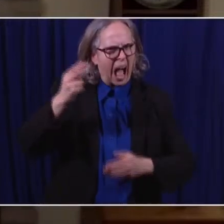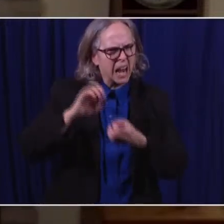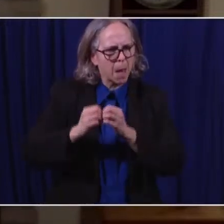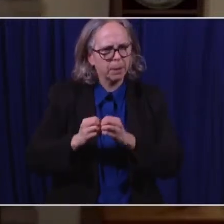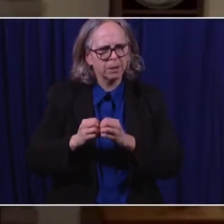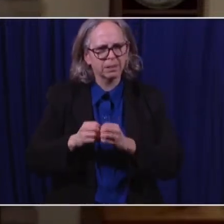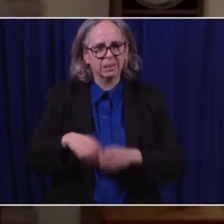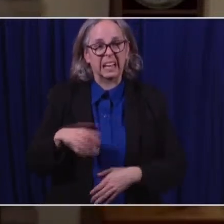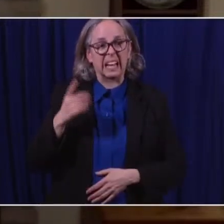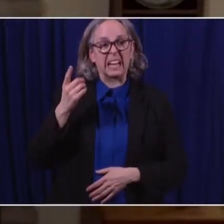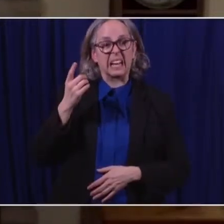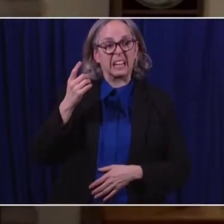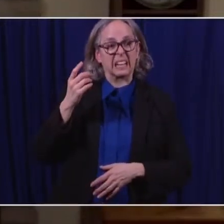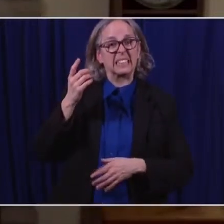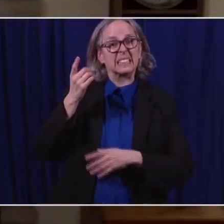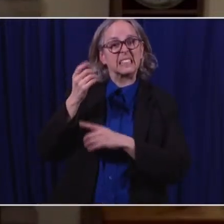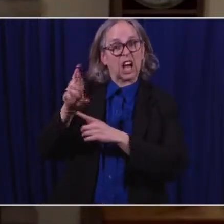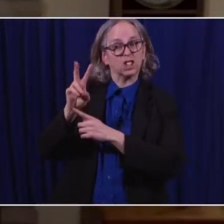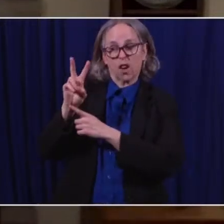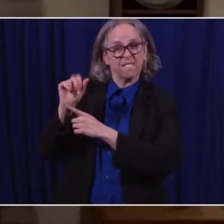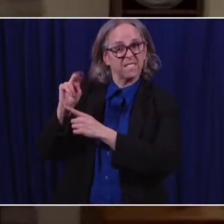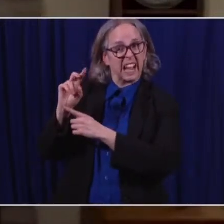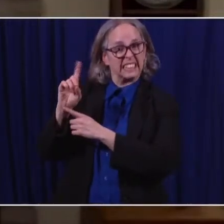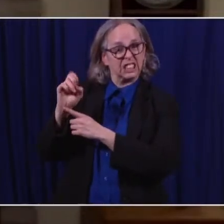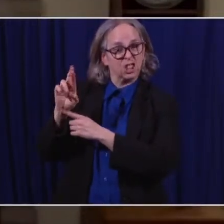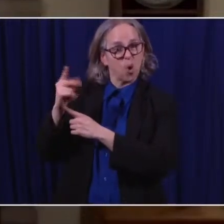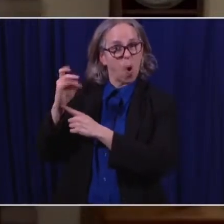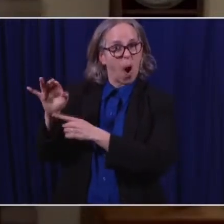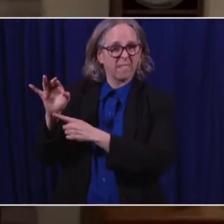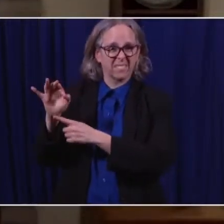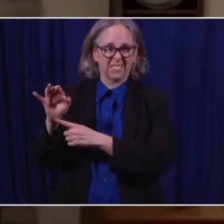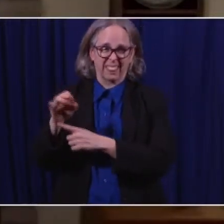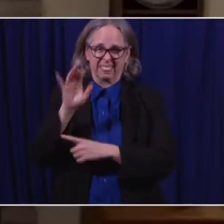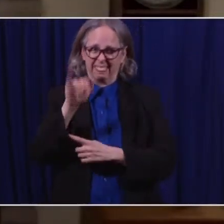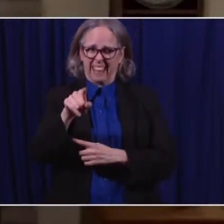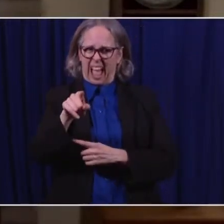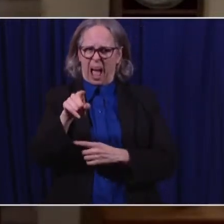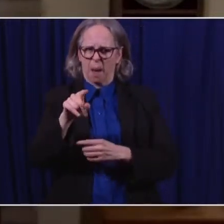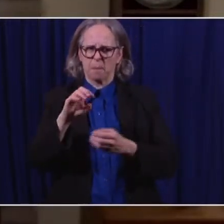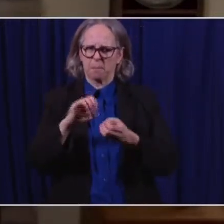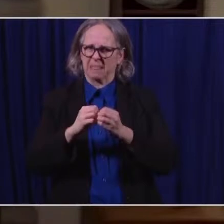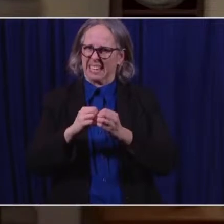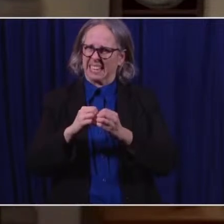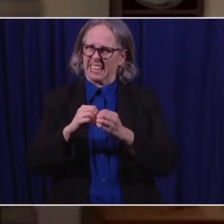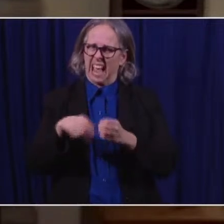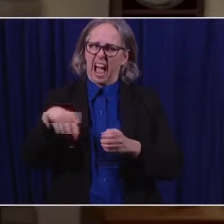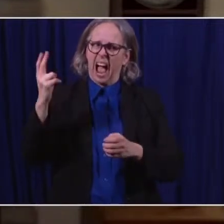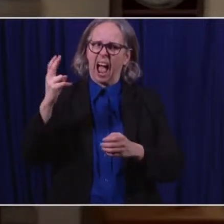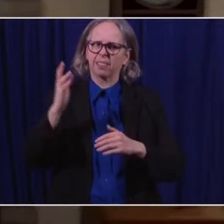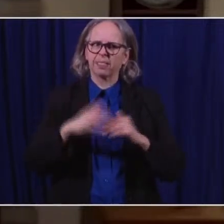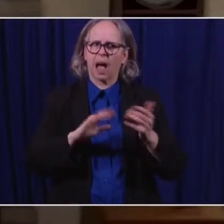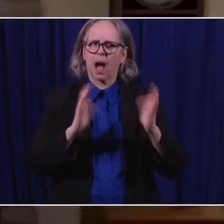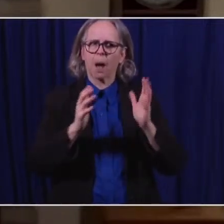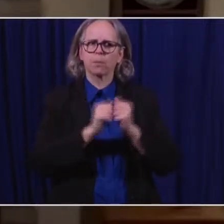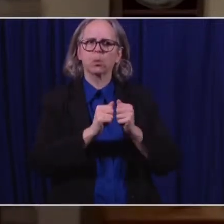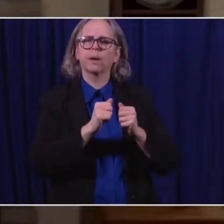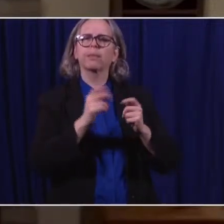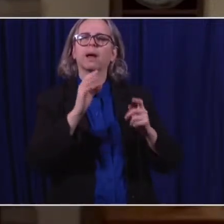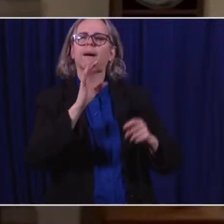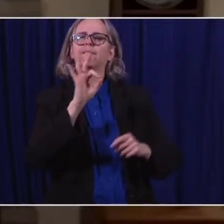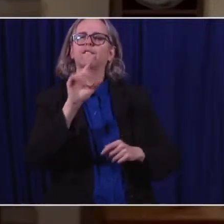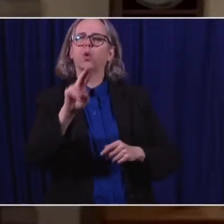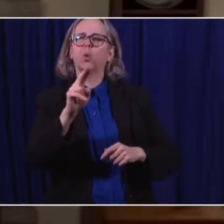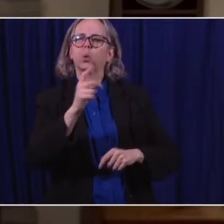significantly higher than what flu would be, 3 or 4 times what flu would be. But compared to where we have